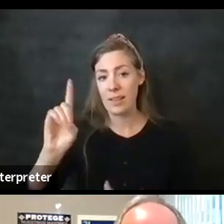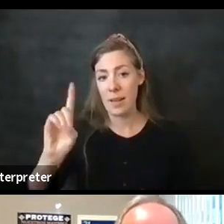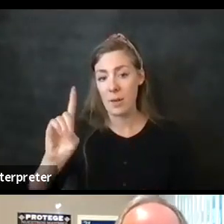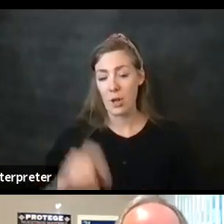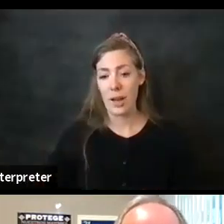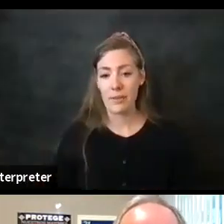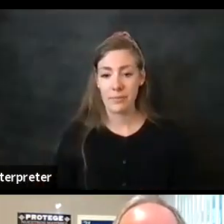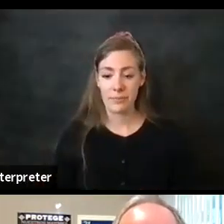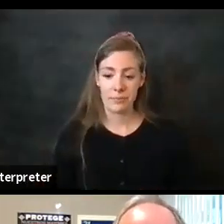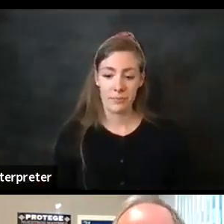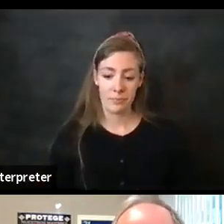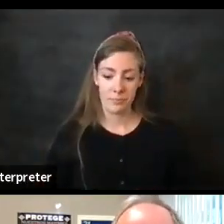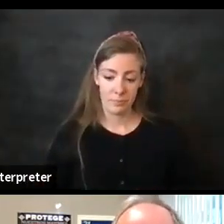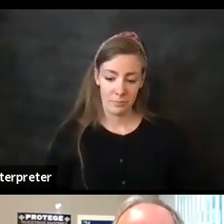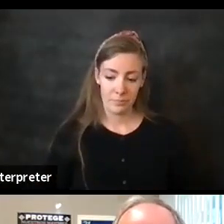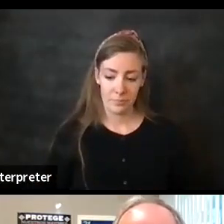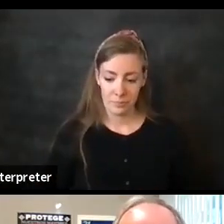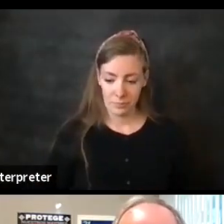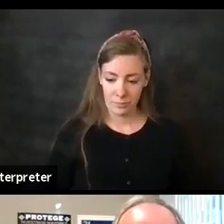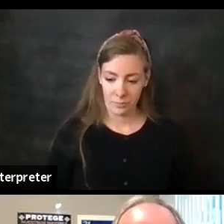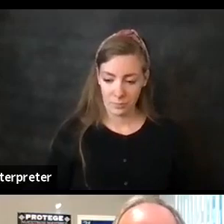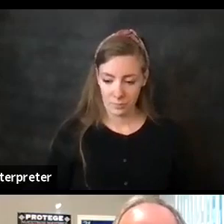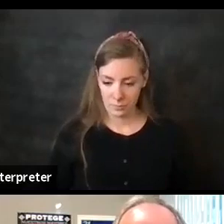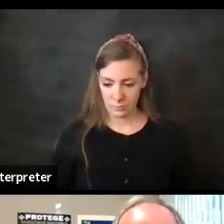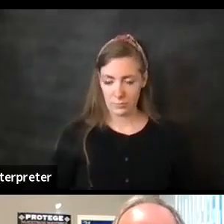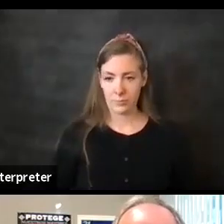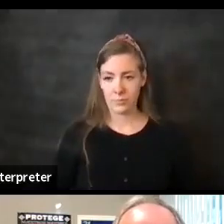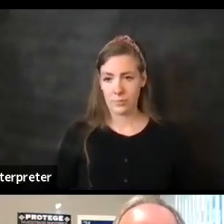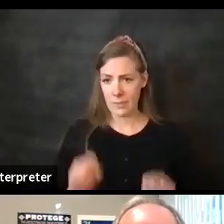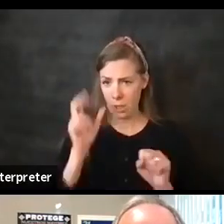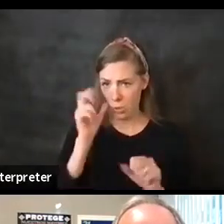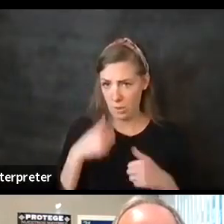Can you hear me okay? You're a little bit,